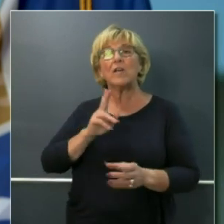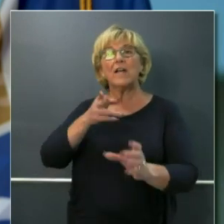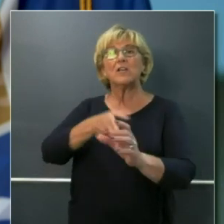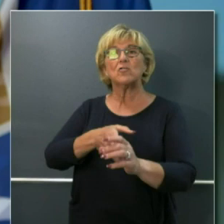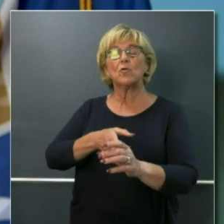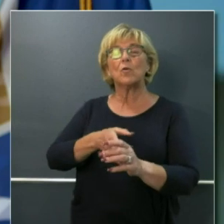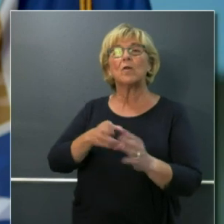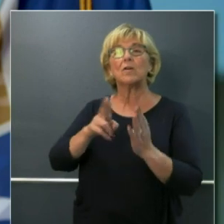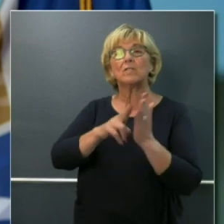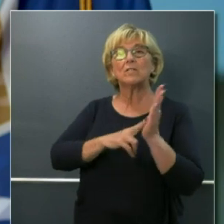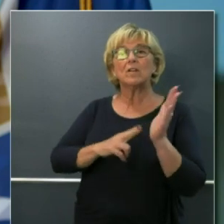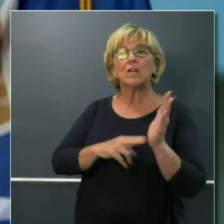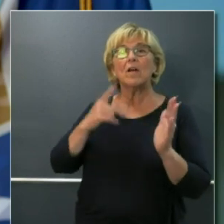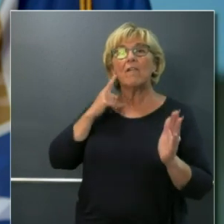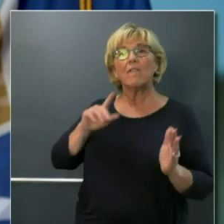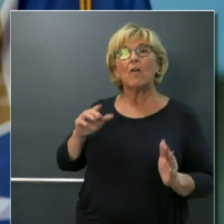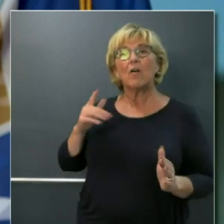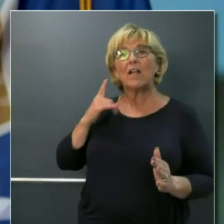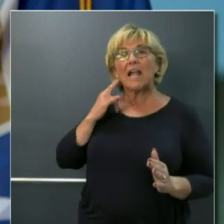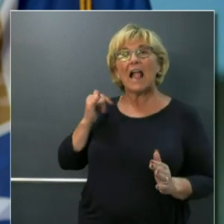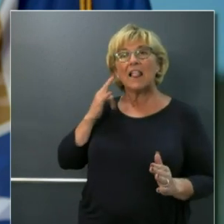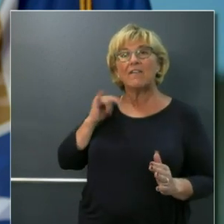californiansforall.ca.gov website,